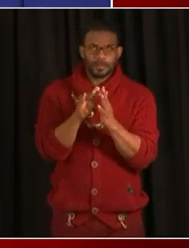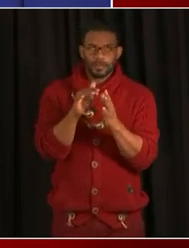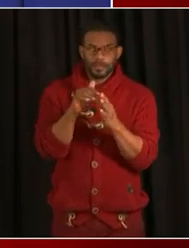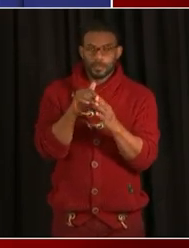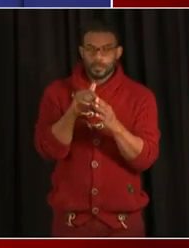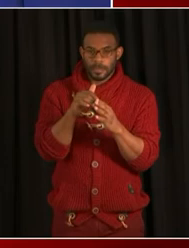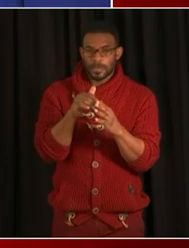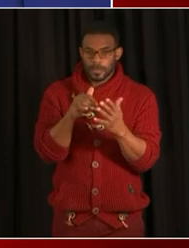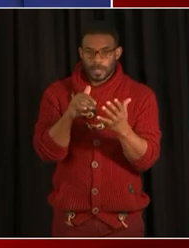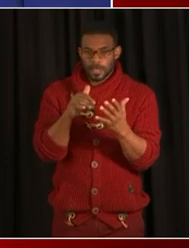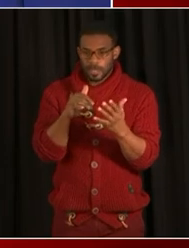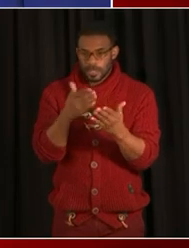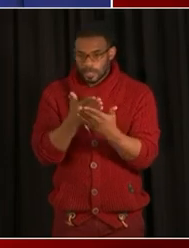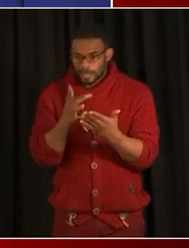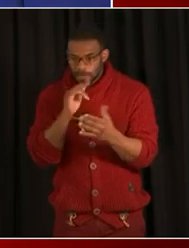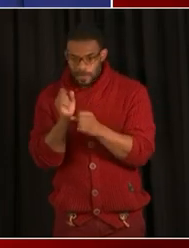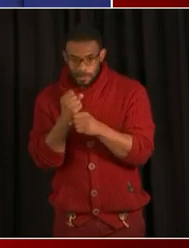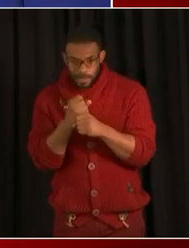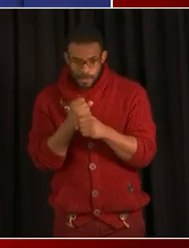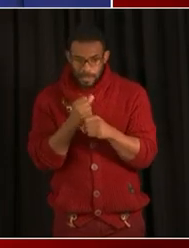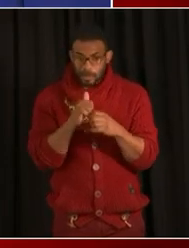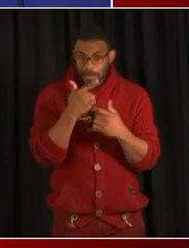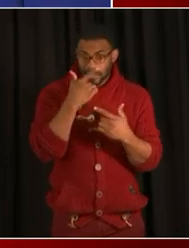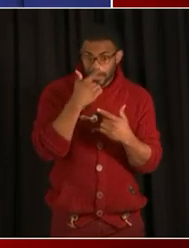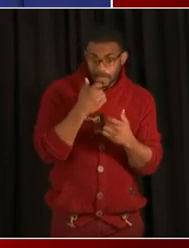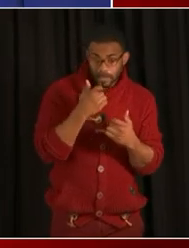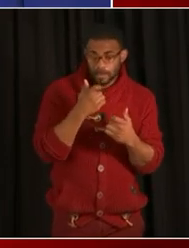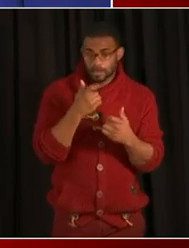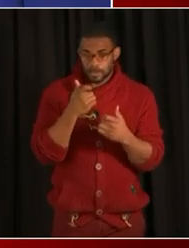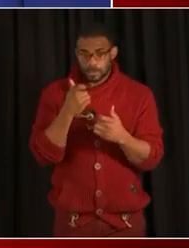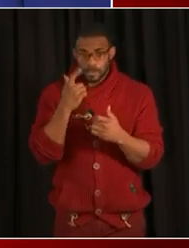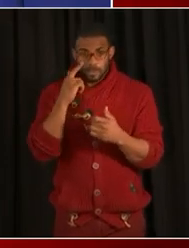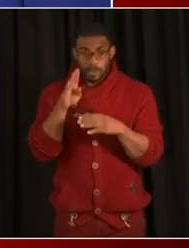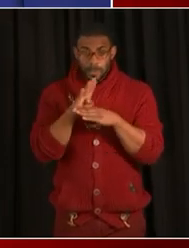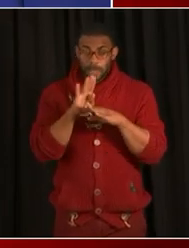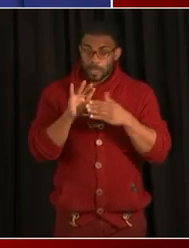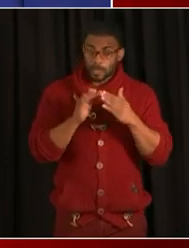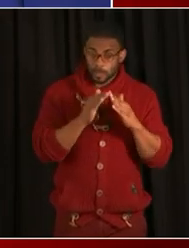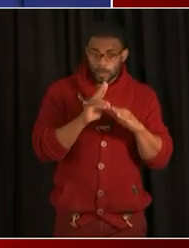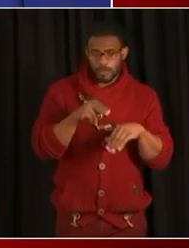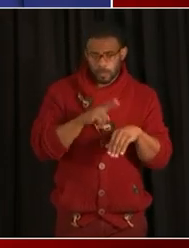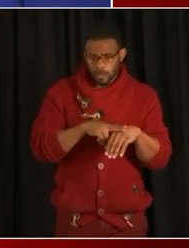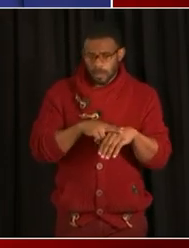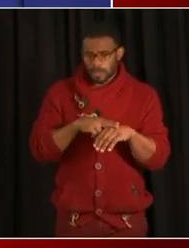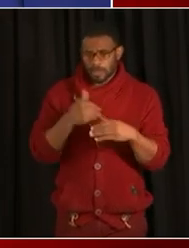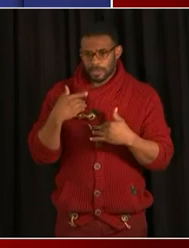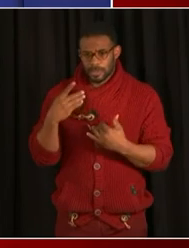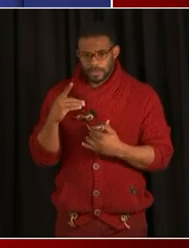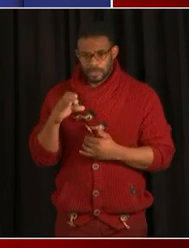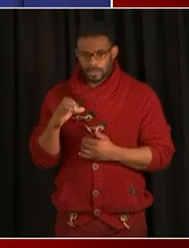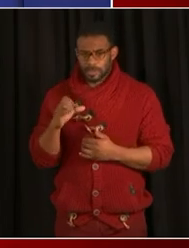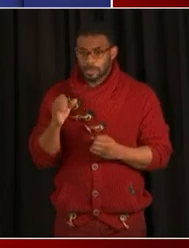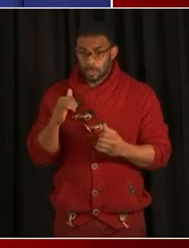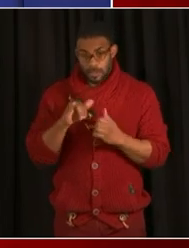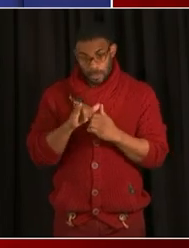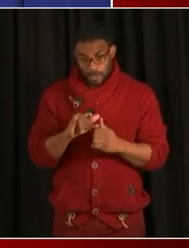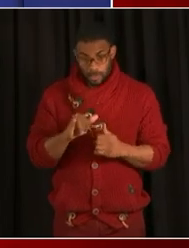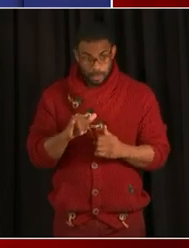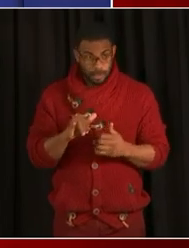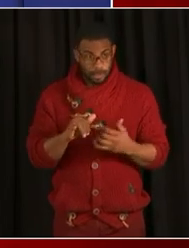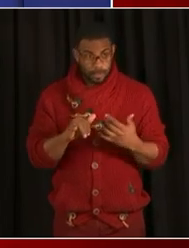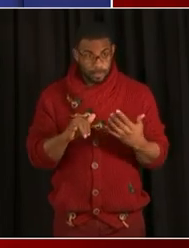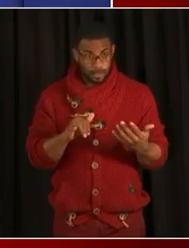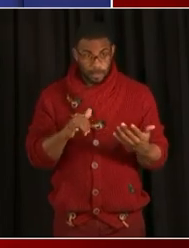that decisions are being made with interest of the business community here in DC. So with